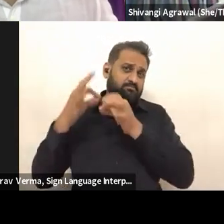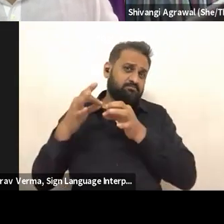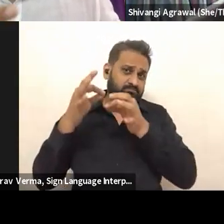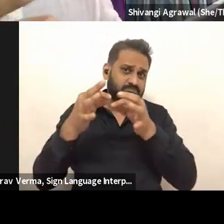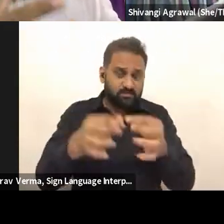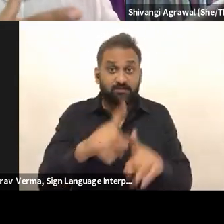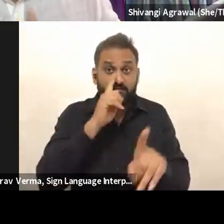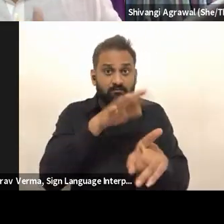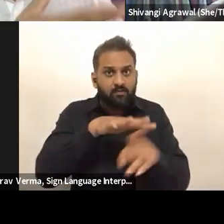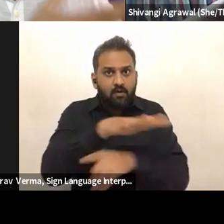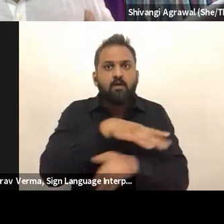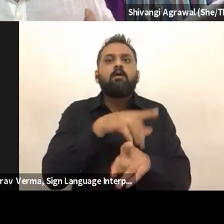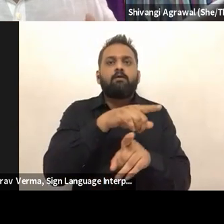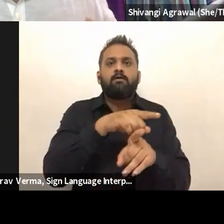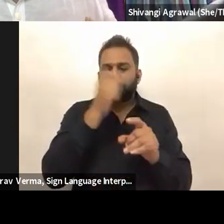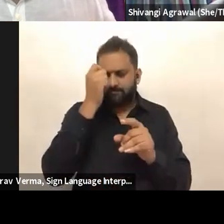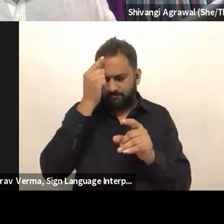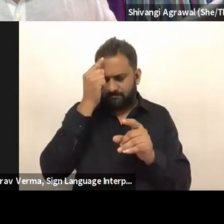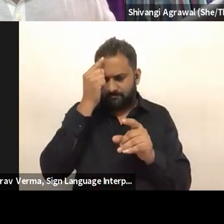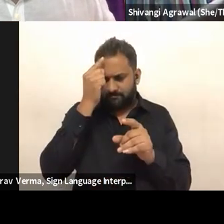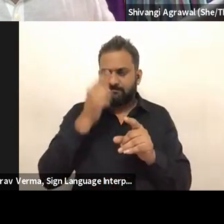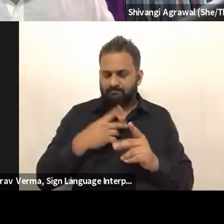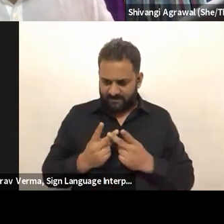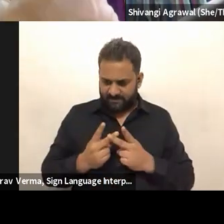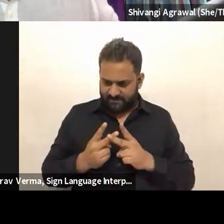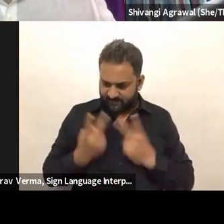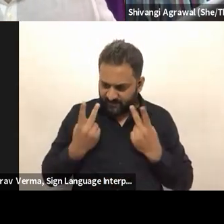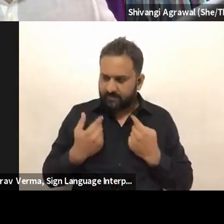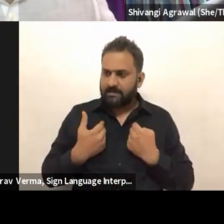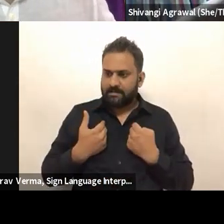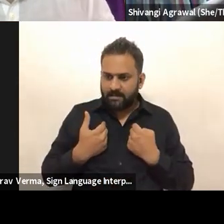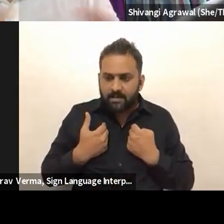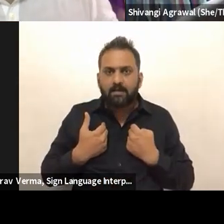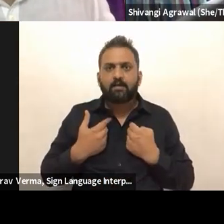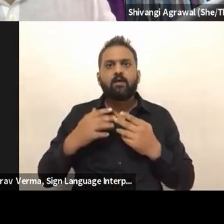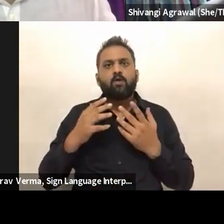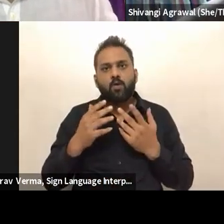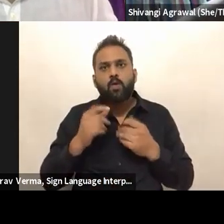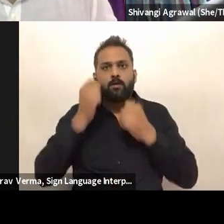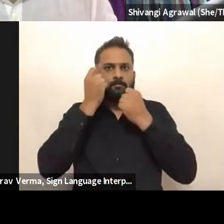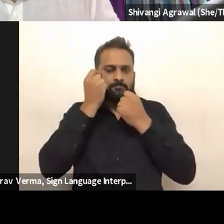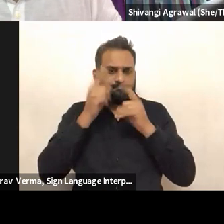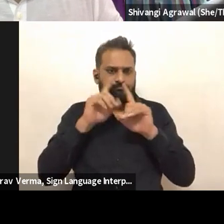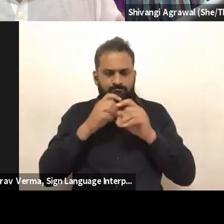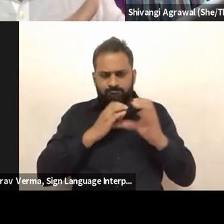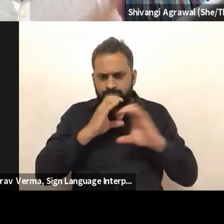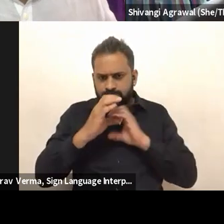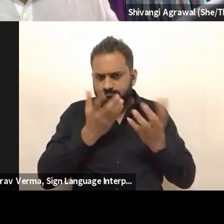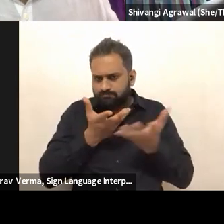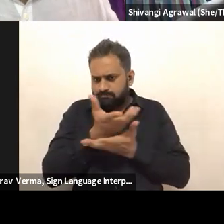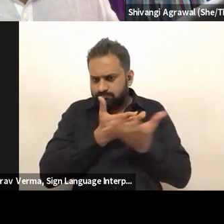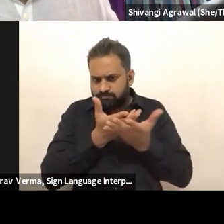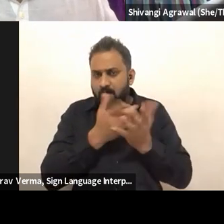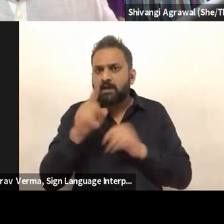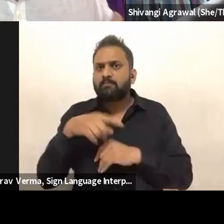about being diverse and being out of the entire conversation than men who are more